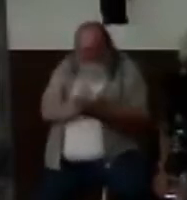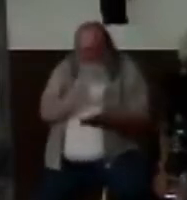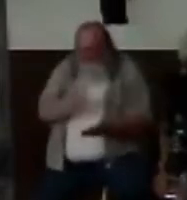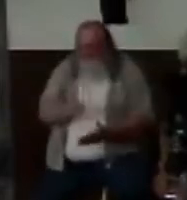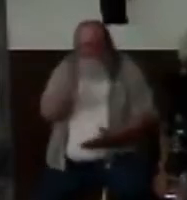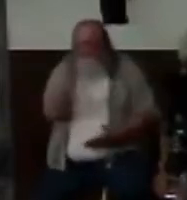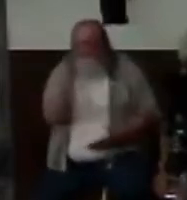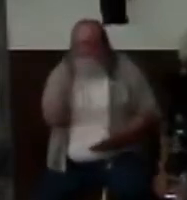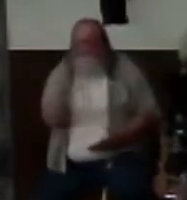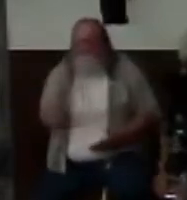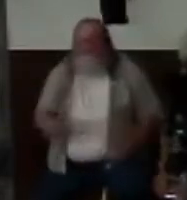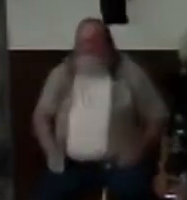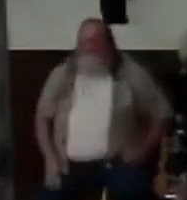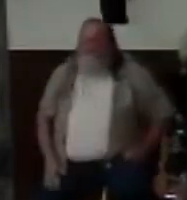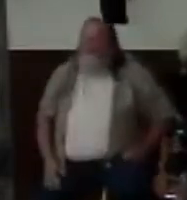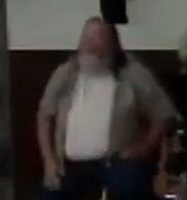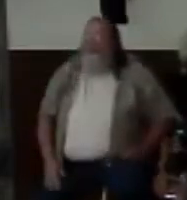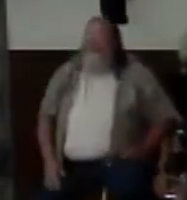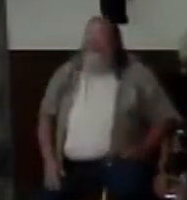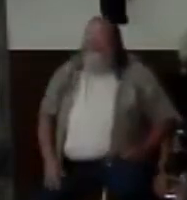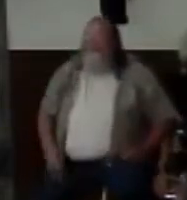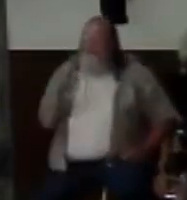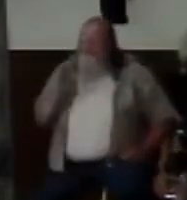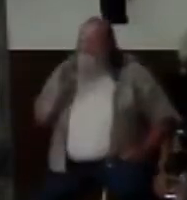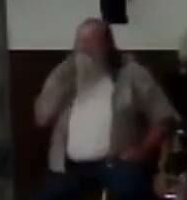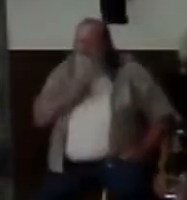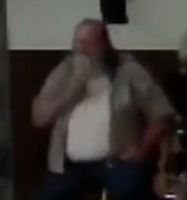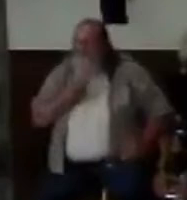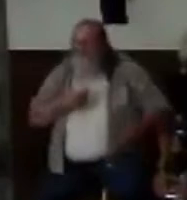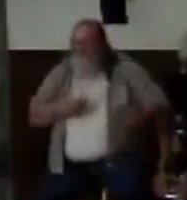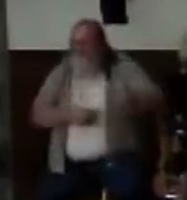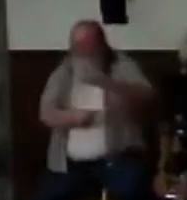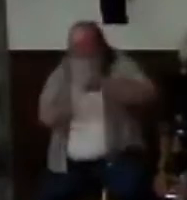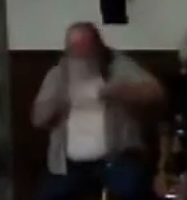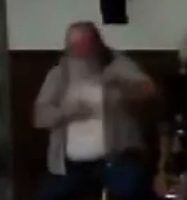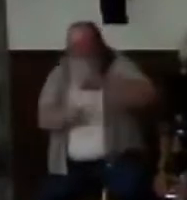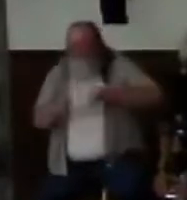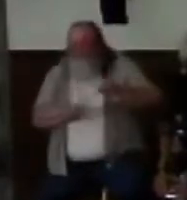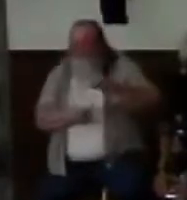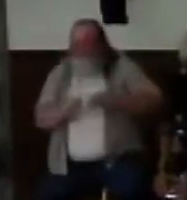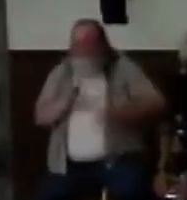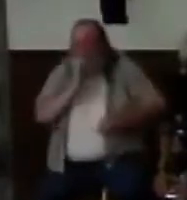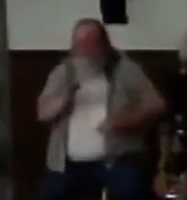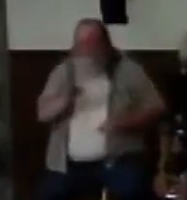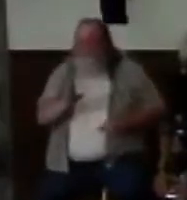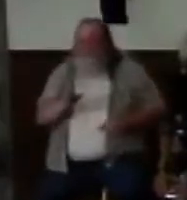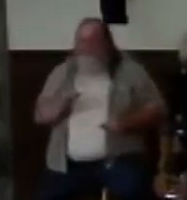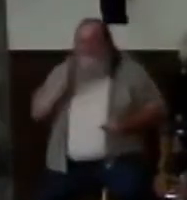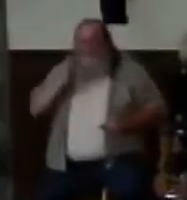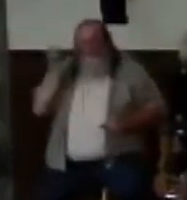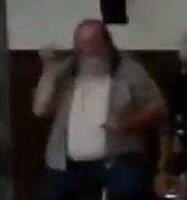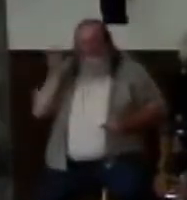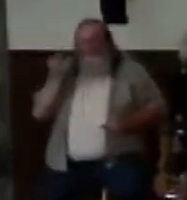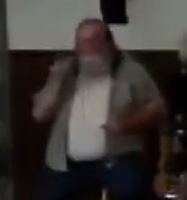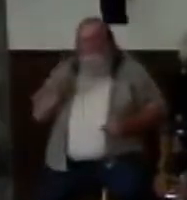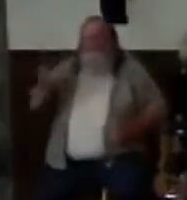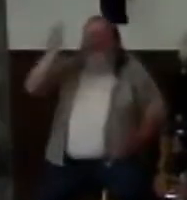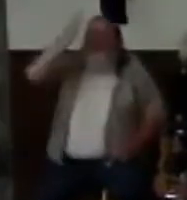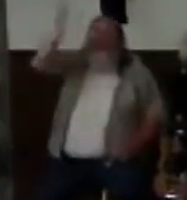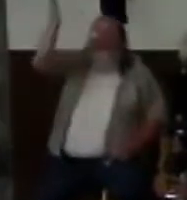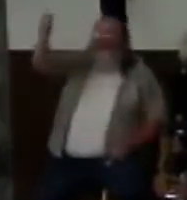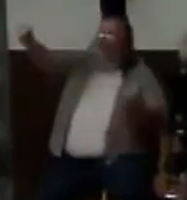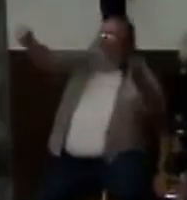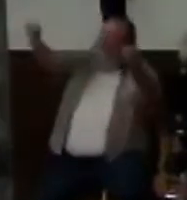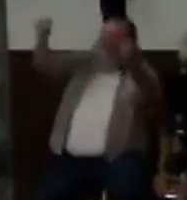just be joyful that this isn't it. He's coming back for us. And that is praiseworthy in and